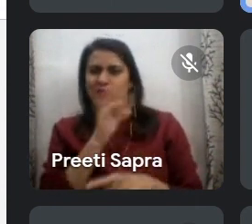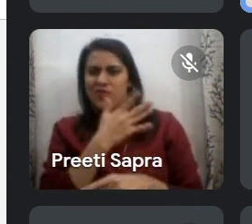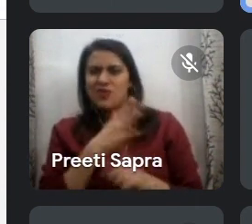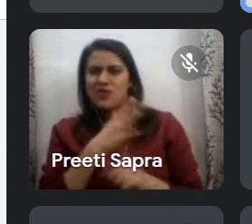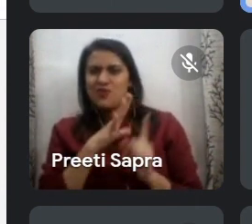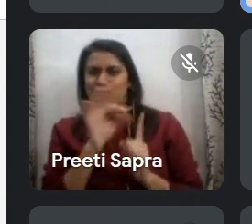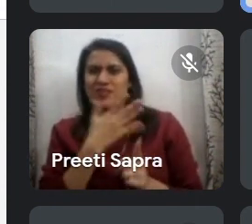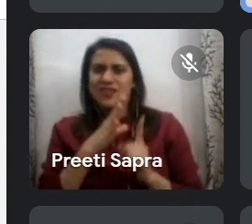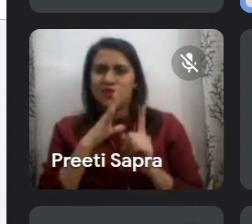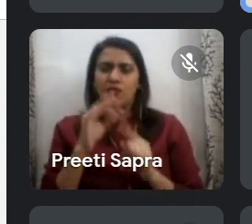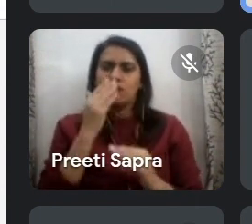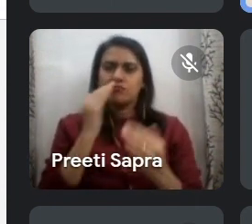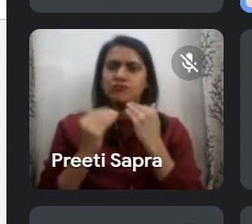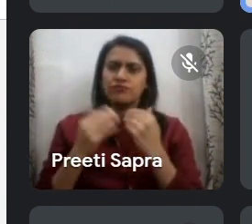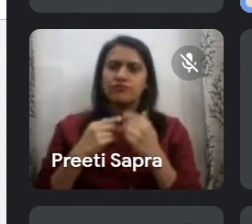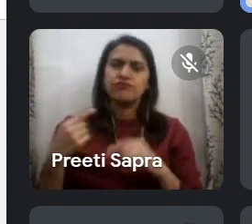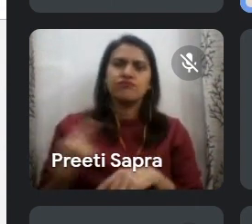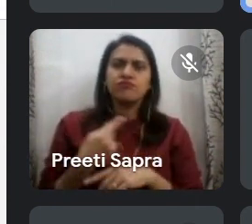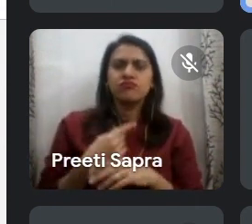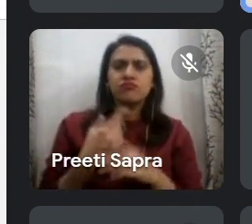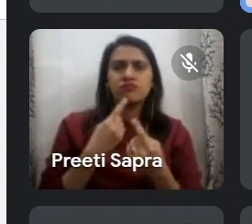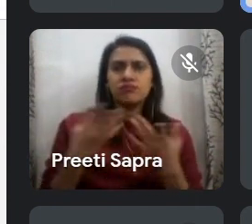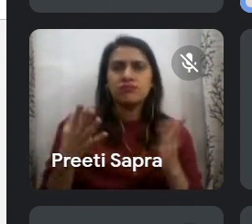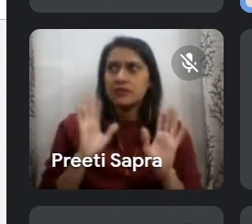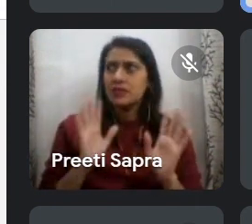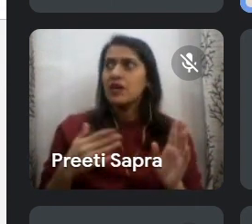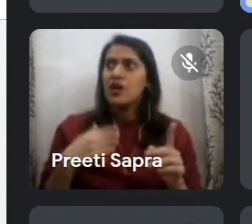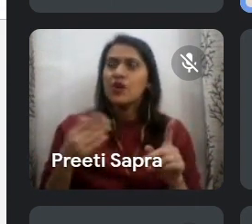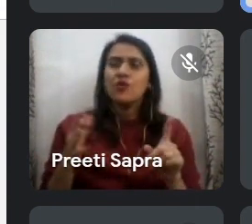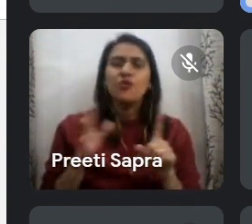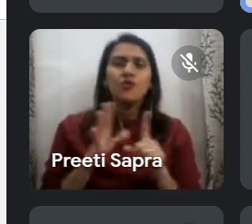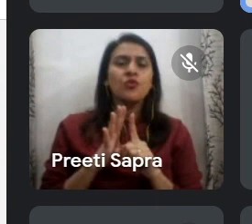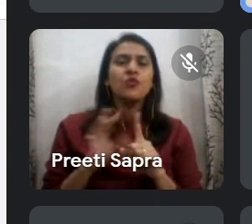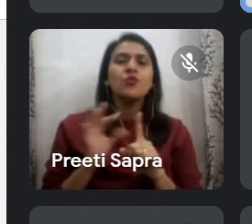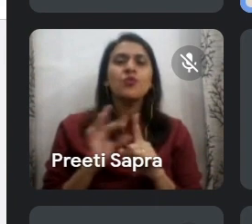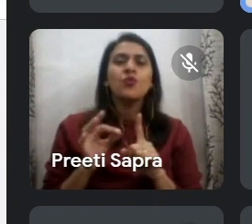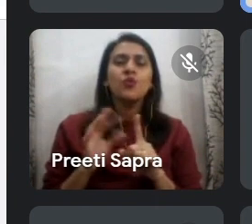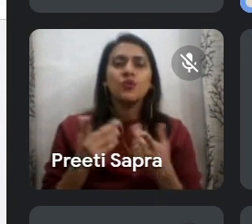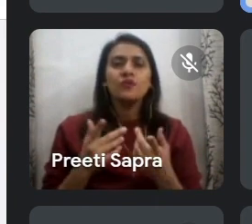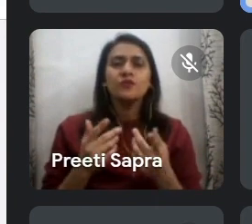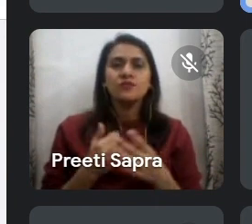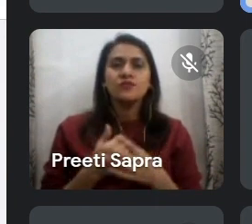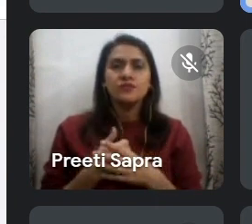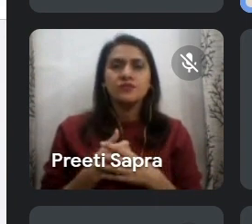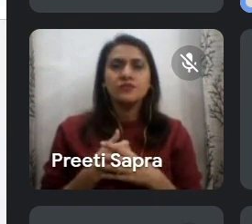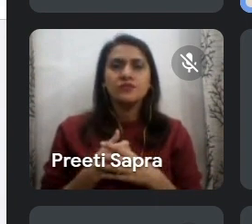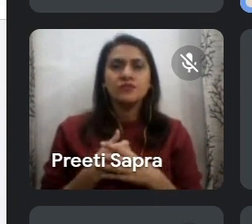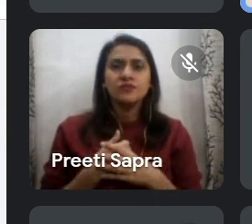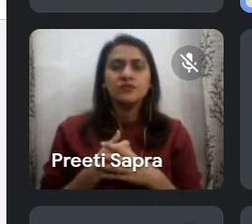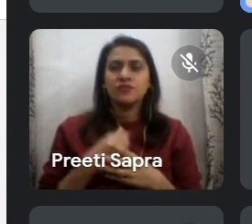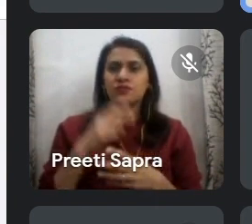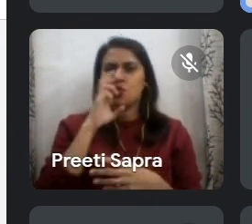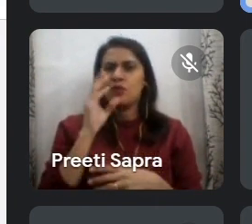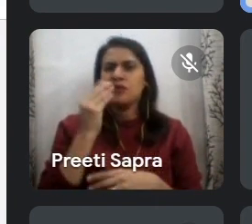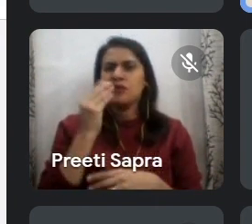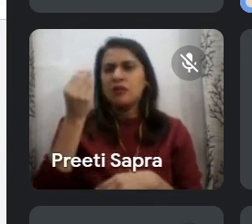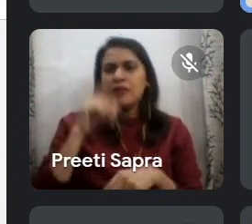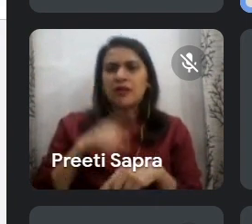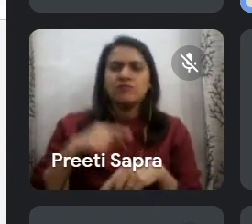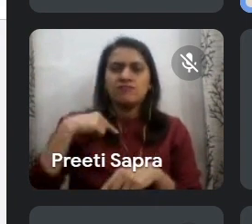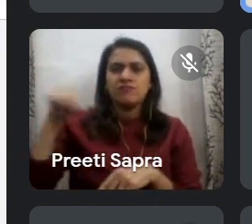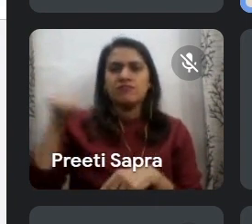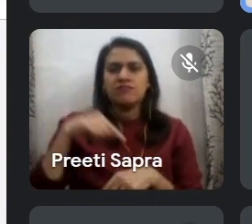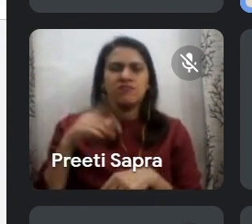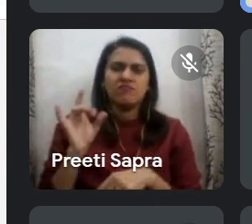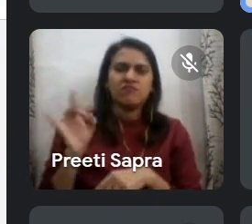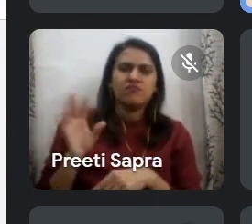used to yell at me and stuff. And, like, what I used to do was, I used to, like, not go to colleges sometime.